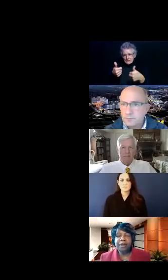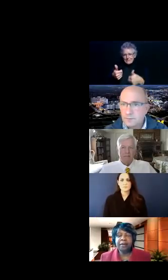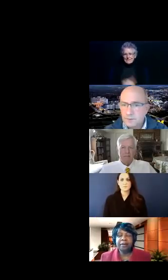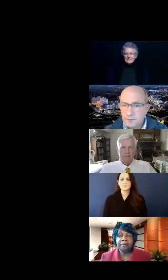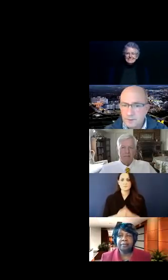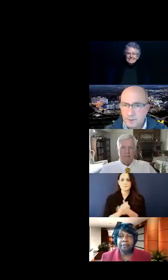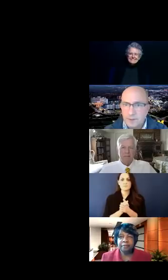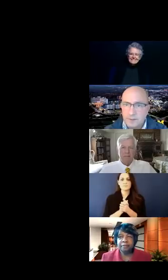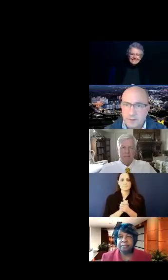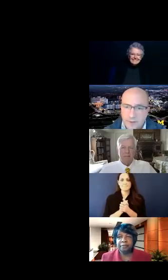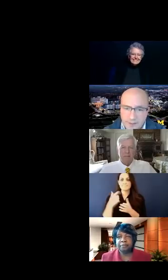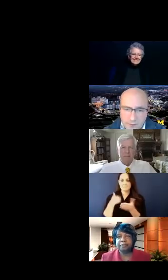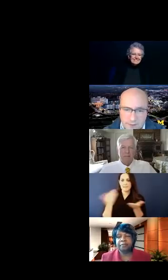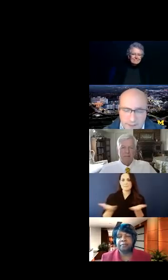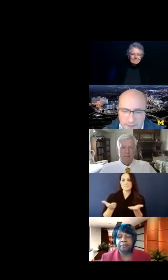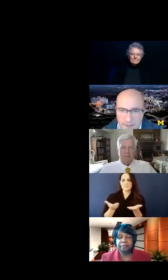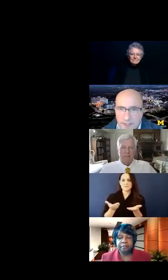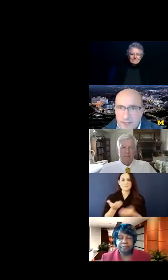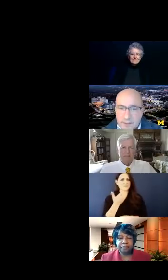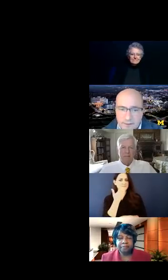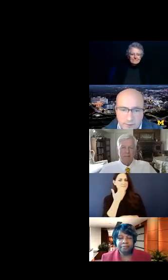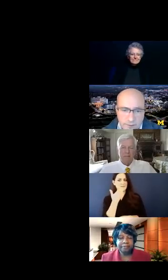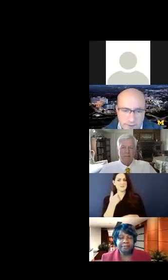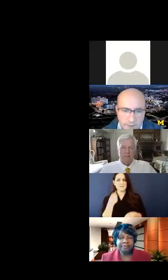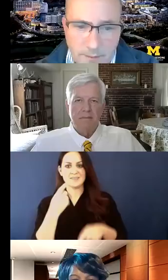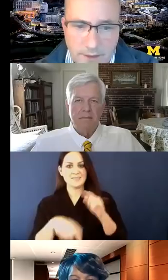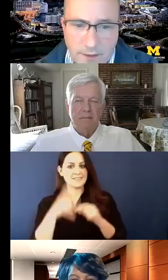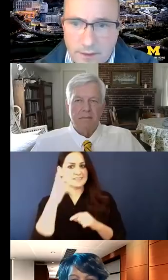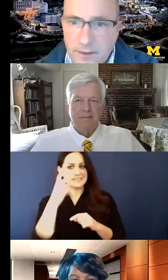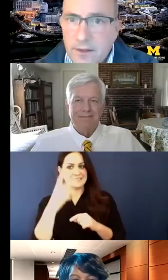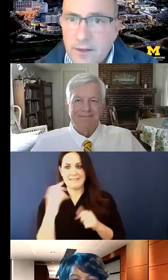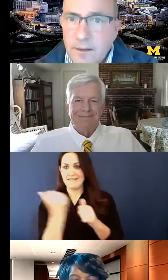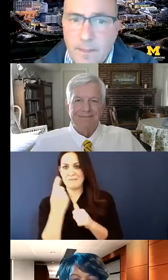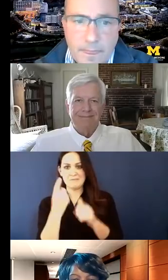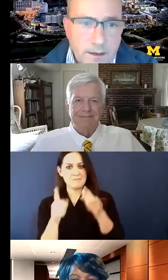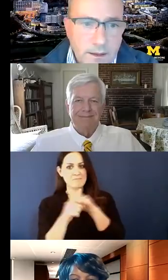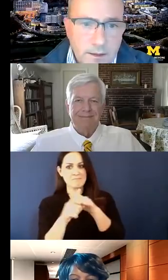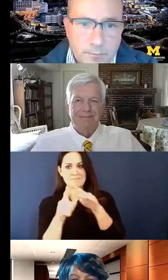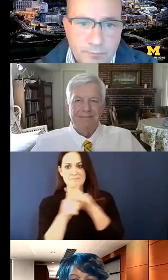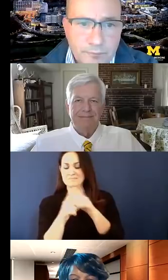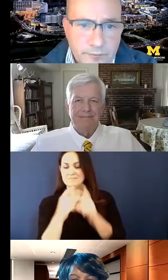I'm on, Keith. Okay, very good. Thank you, because I actually can't see folks as they come back on.